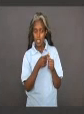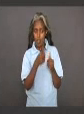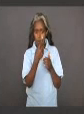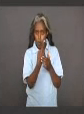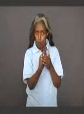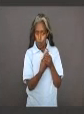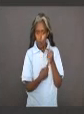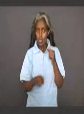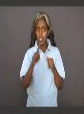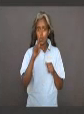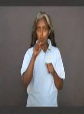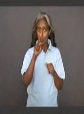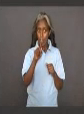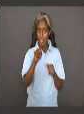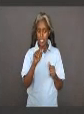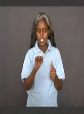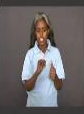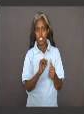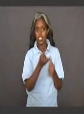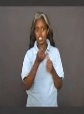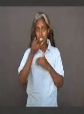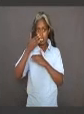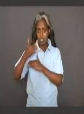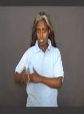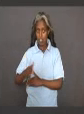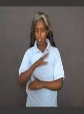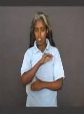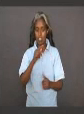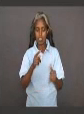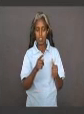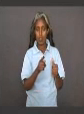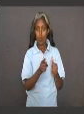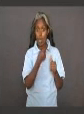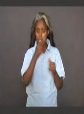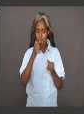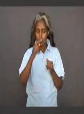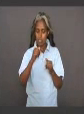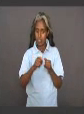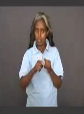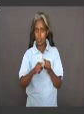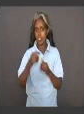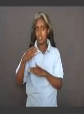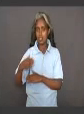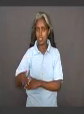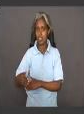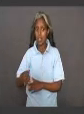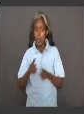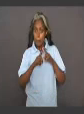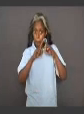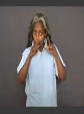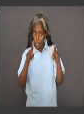only one initial side and one terminal side,